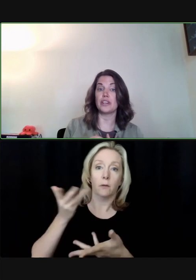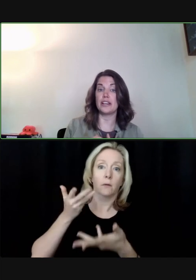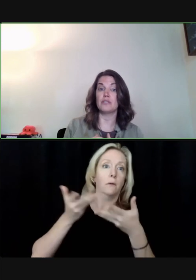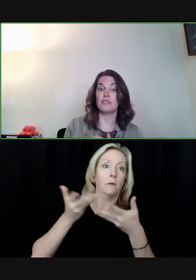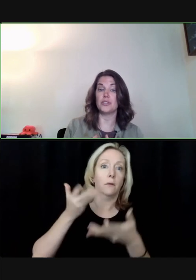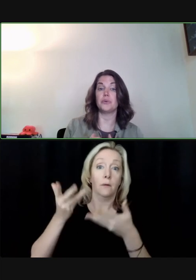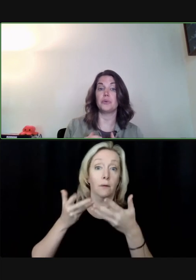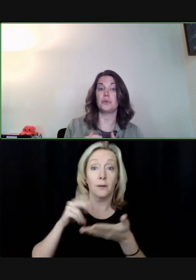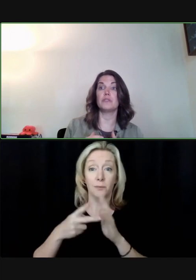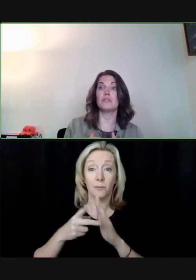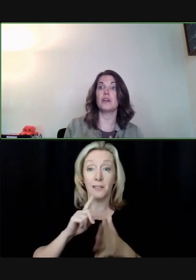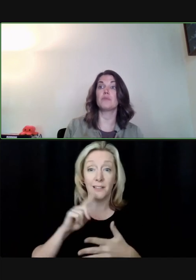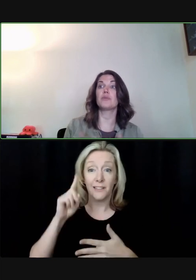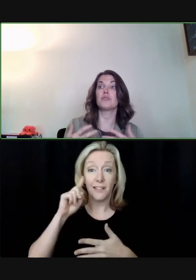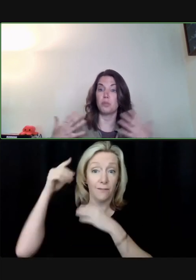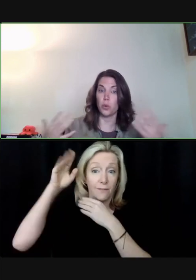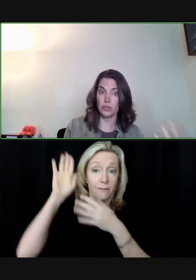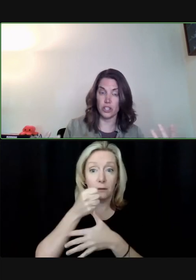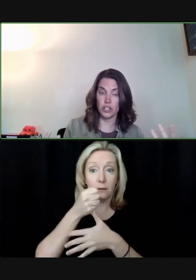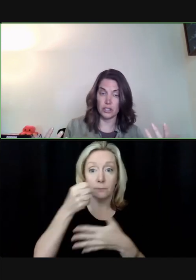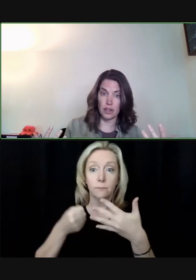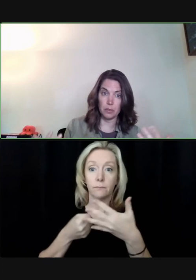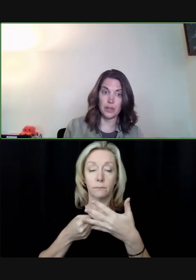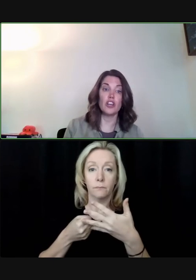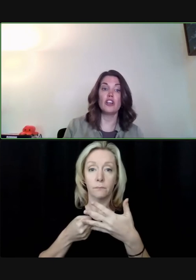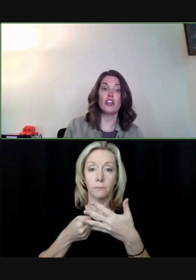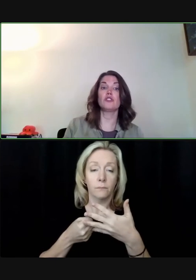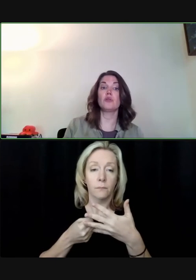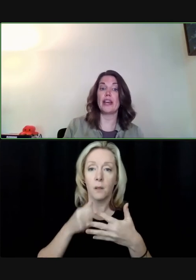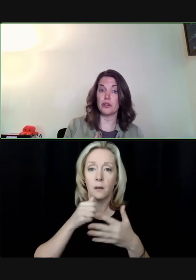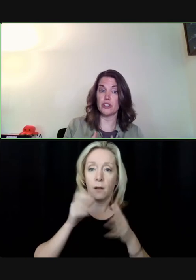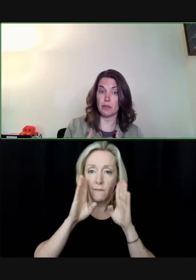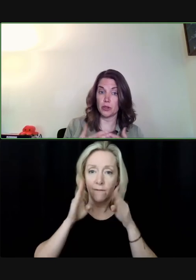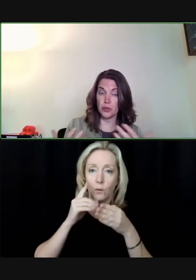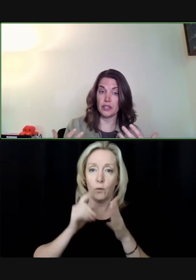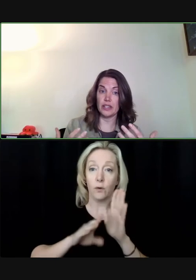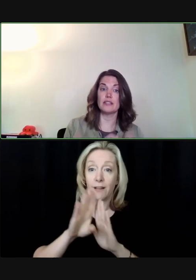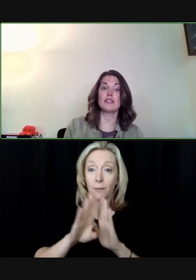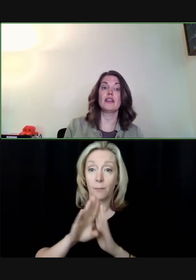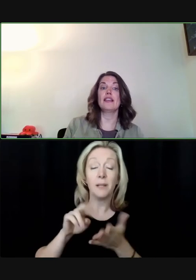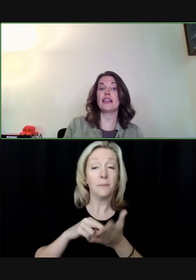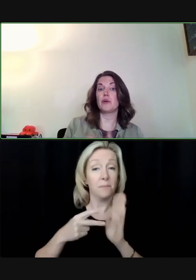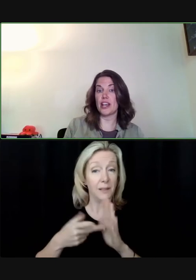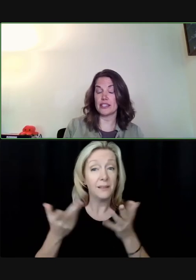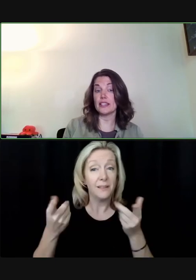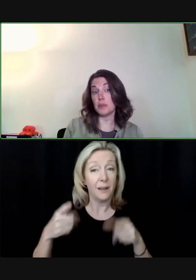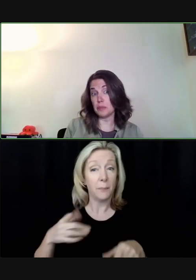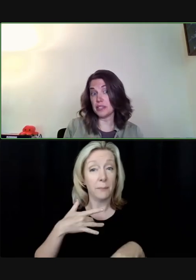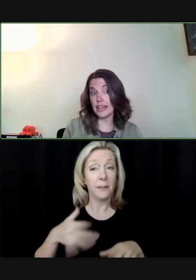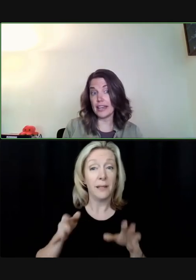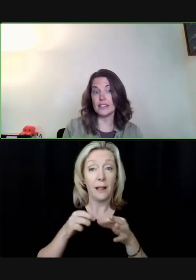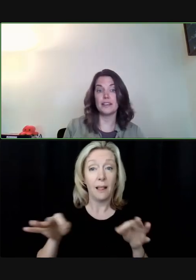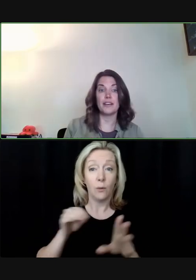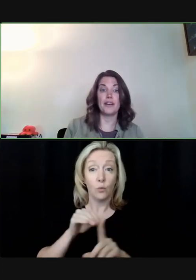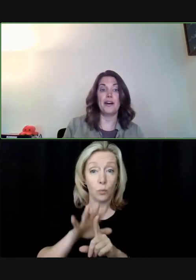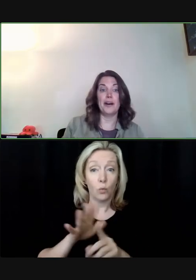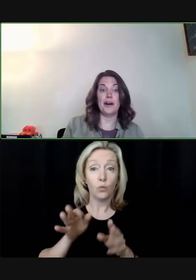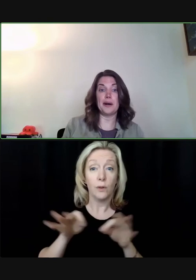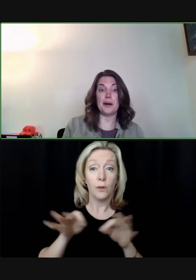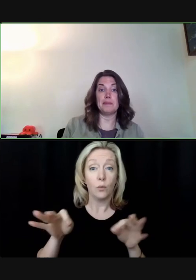primary concern in how to support the child's development. So language opportunities, language access may be